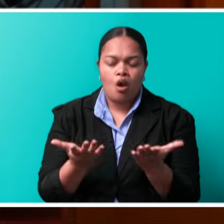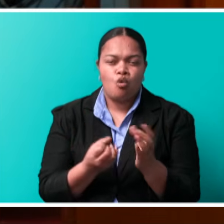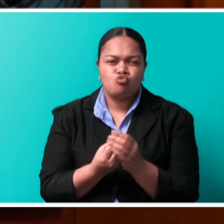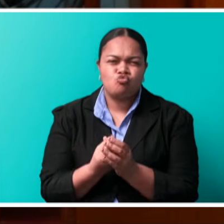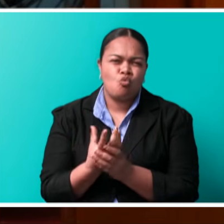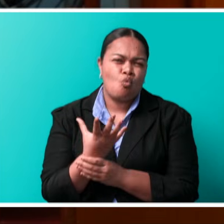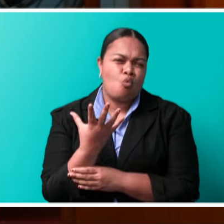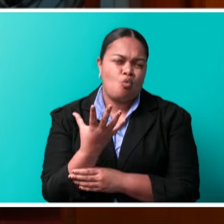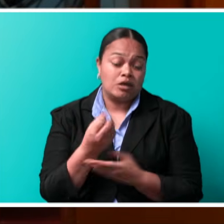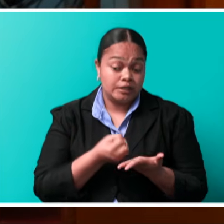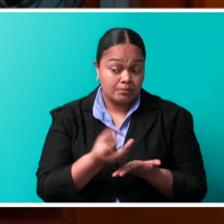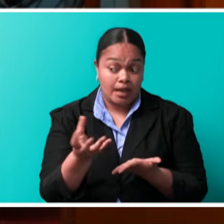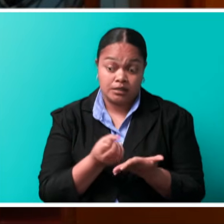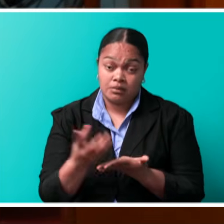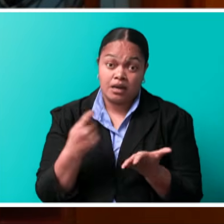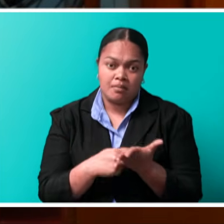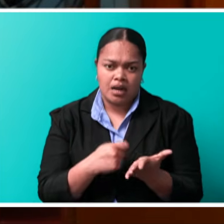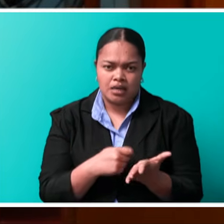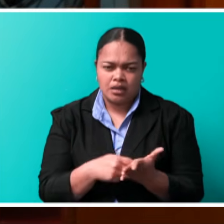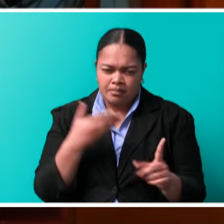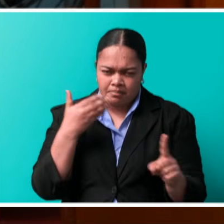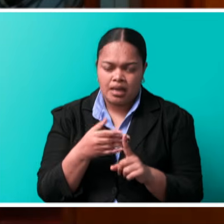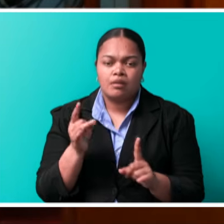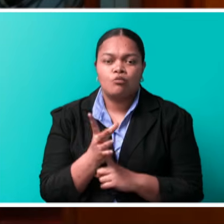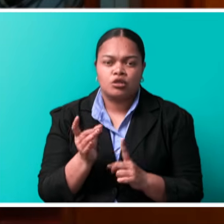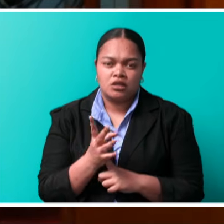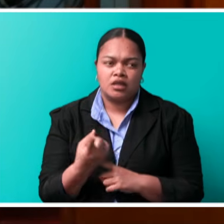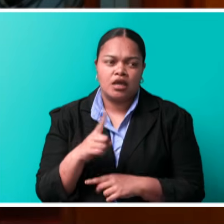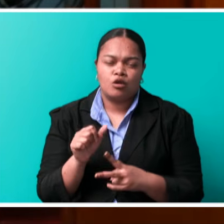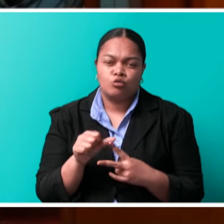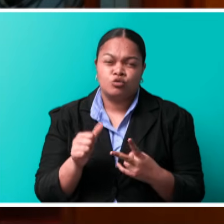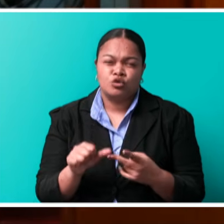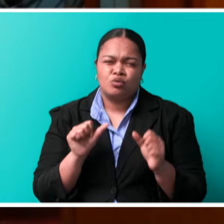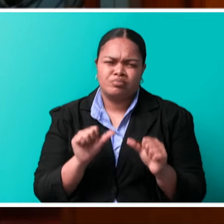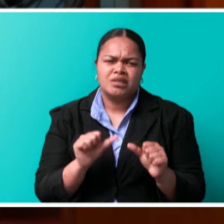it matters most, protecting those most exposed,